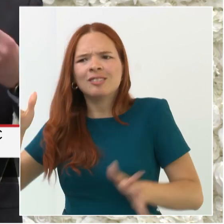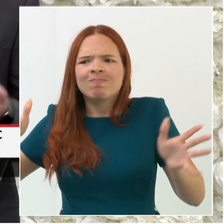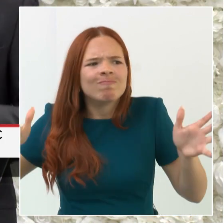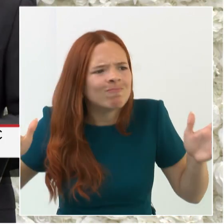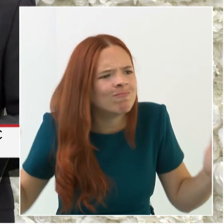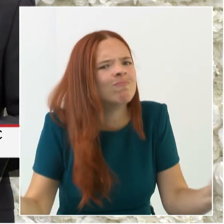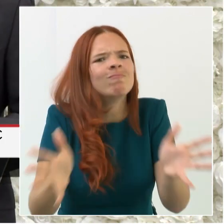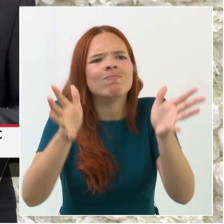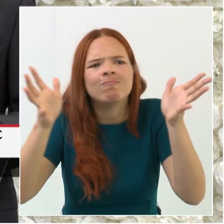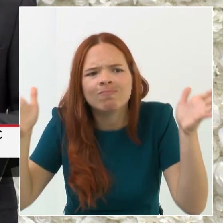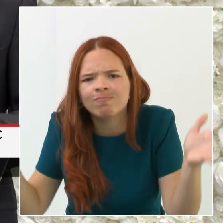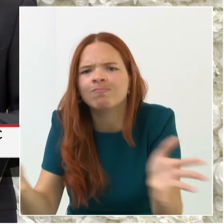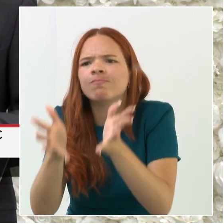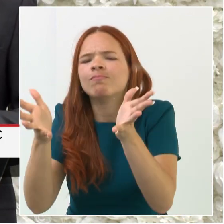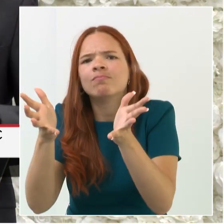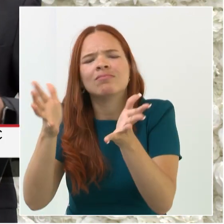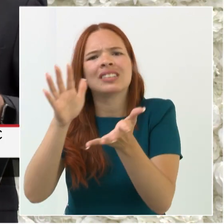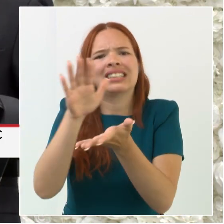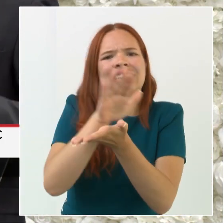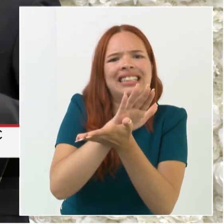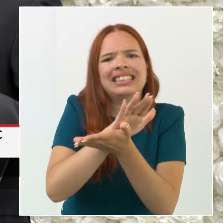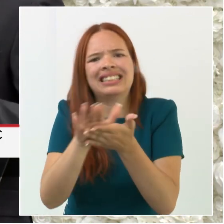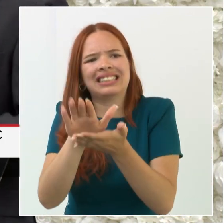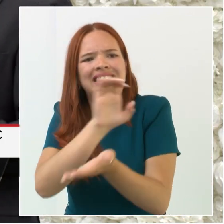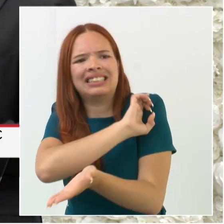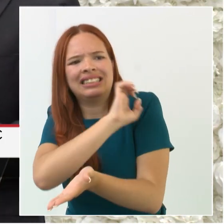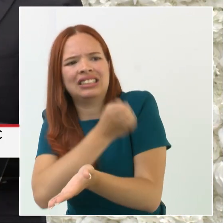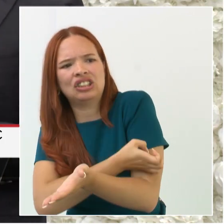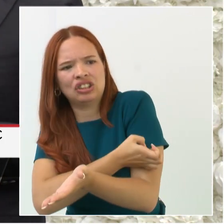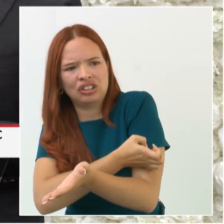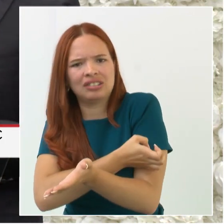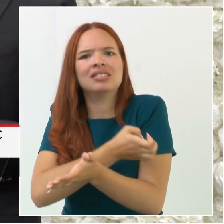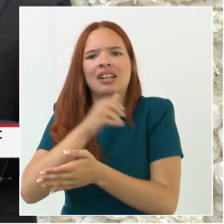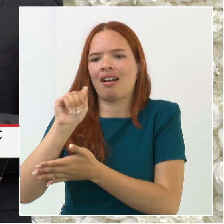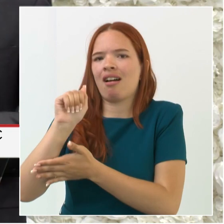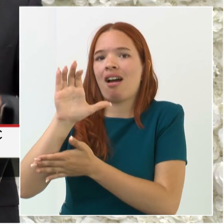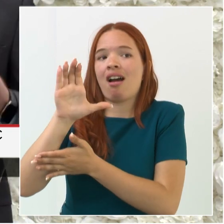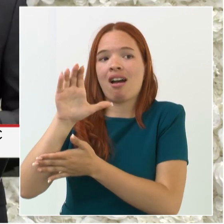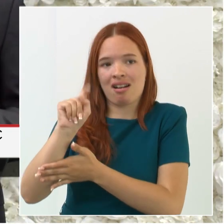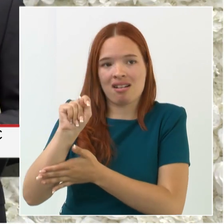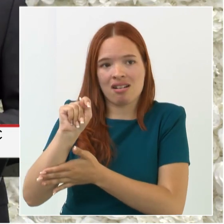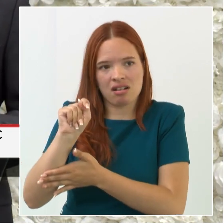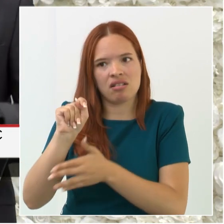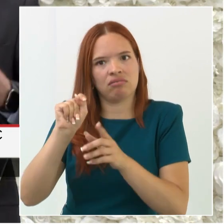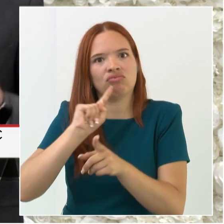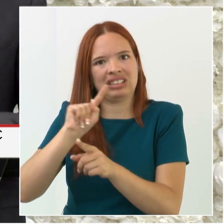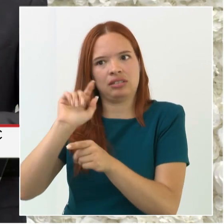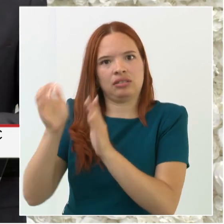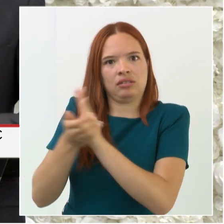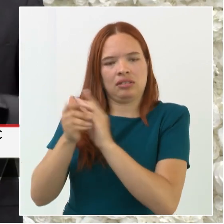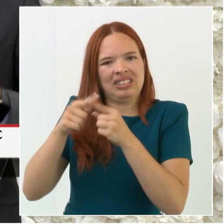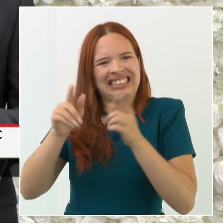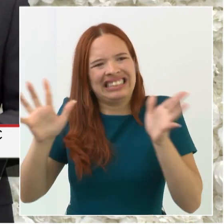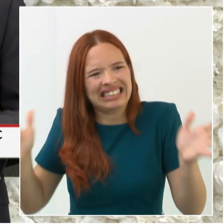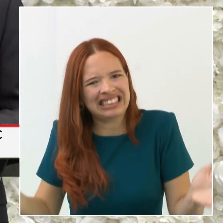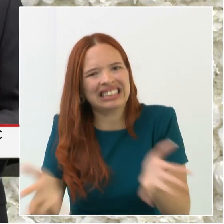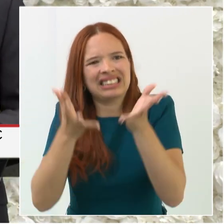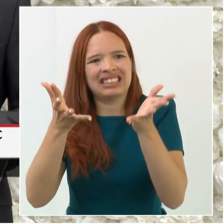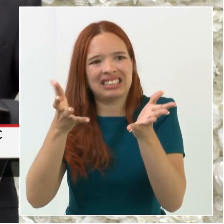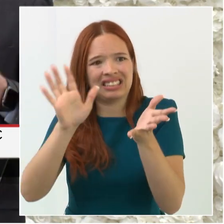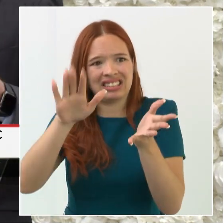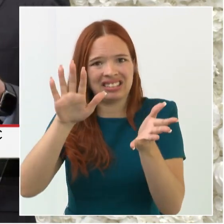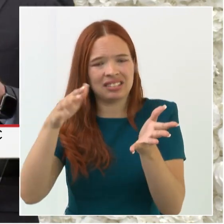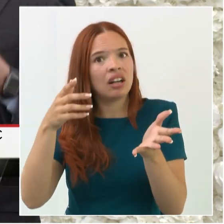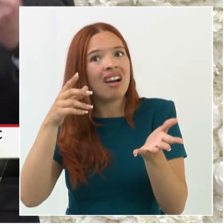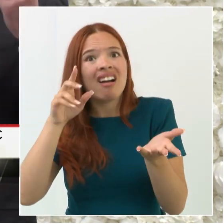the charging infrastructure in the district is really second to none in the country. And it's enabled us already as an industry